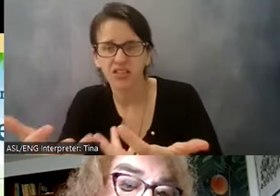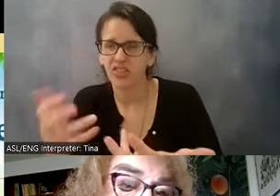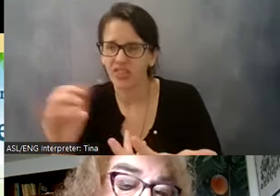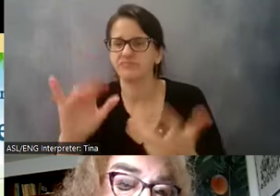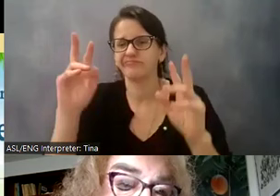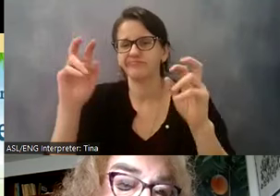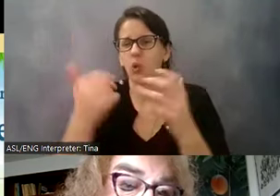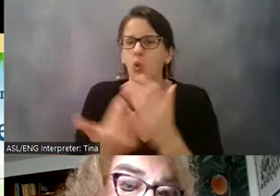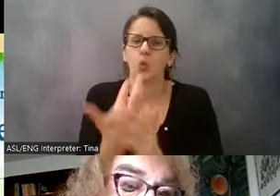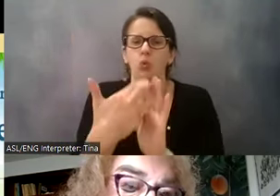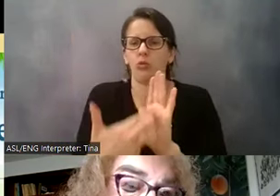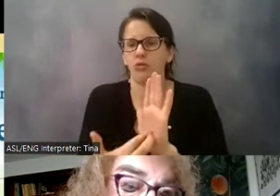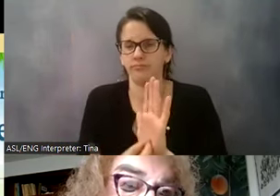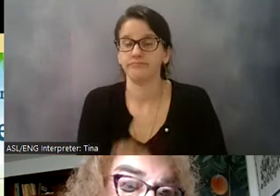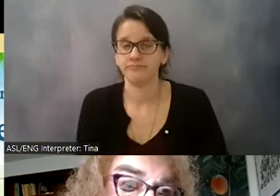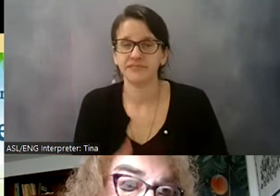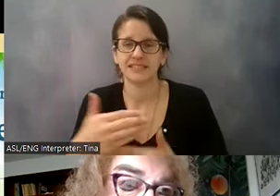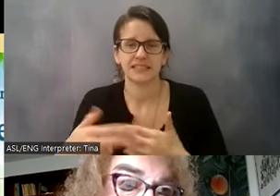rule. Next slide, please.